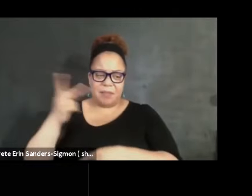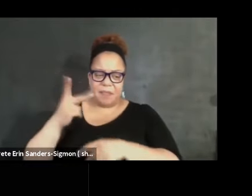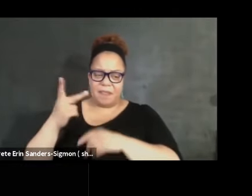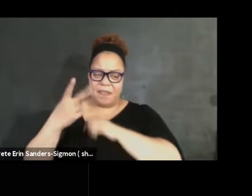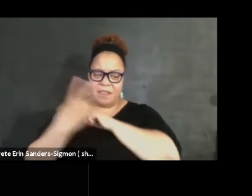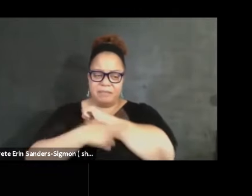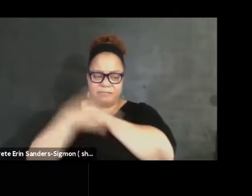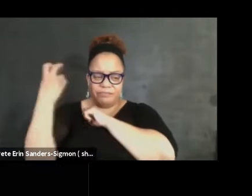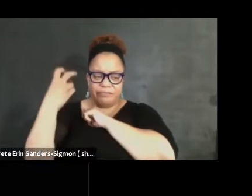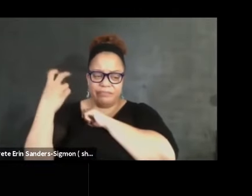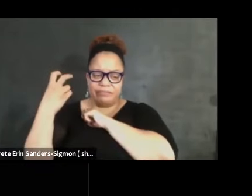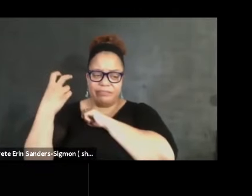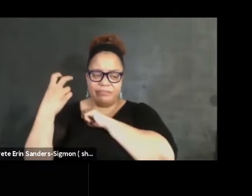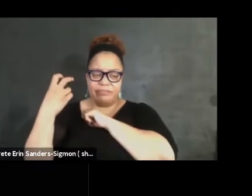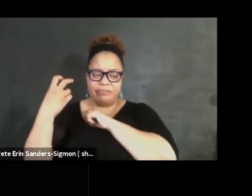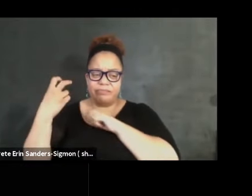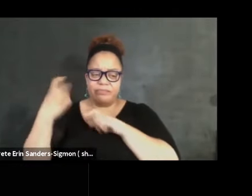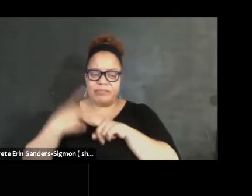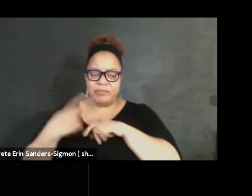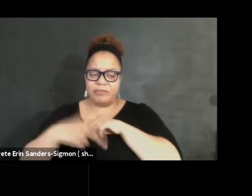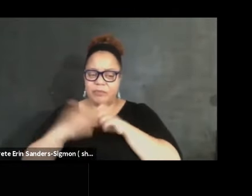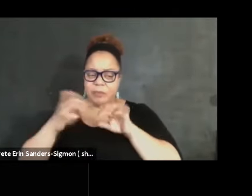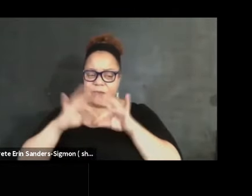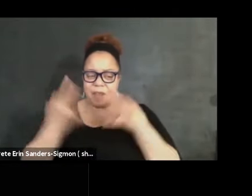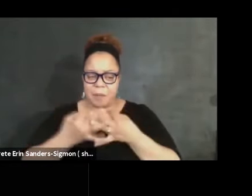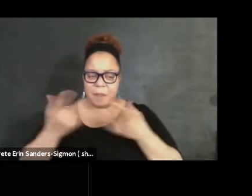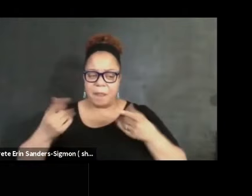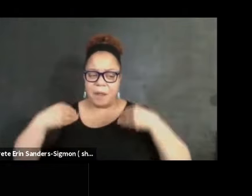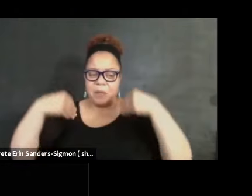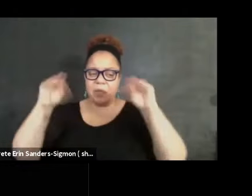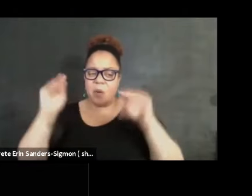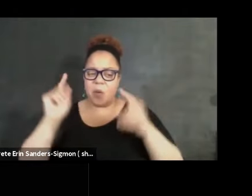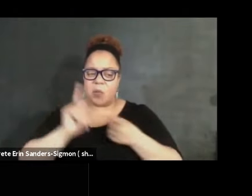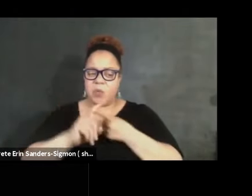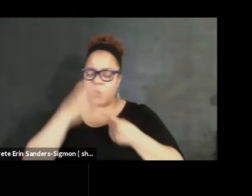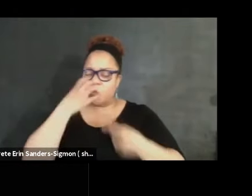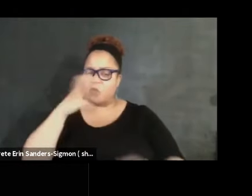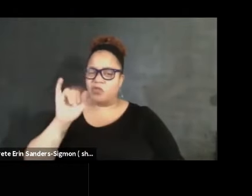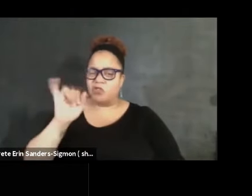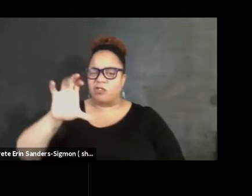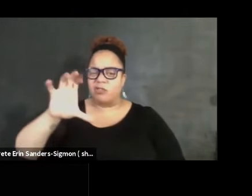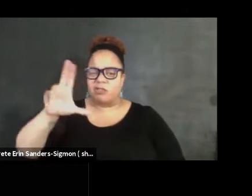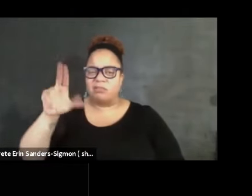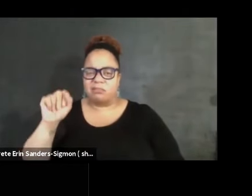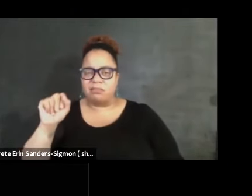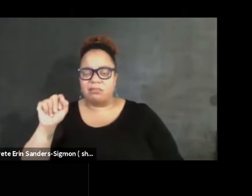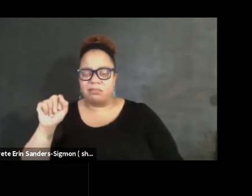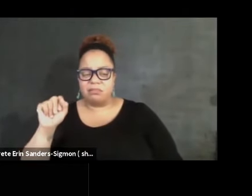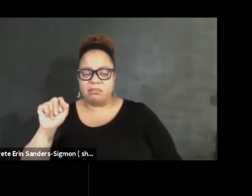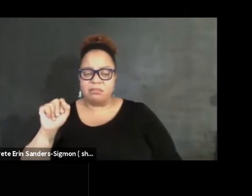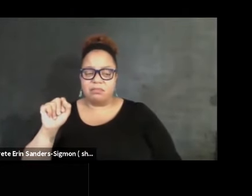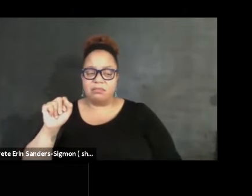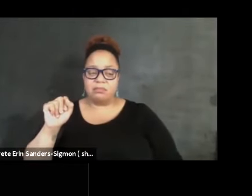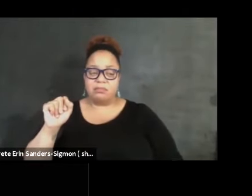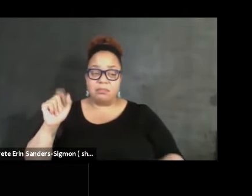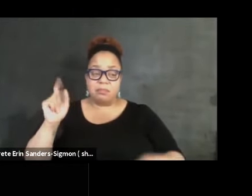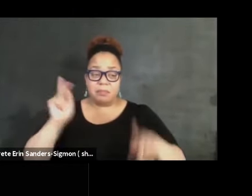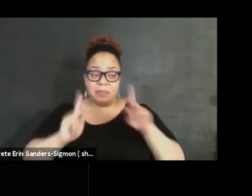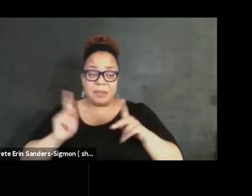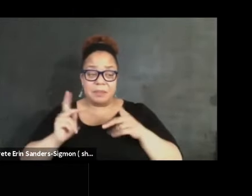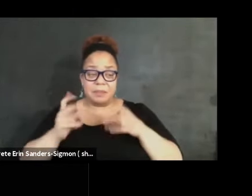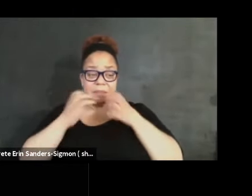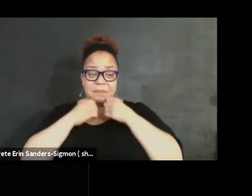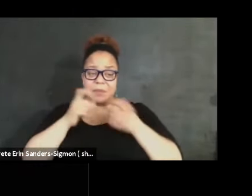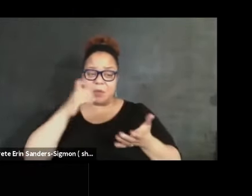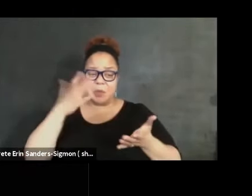circus. At 10 months old, instead of being displayed for their adorable manner, they were deemed freaks of nature. They mastered the art of trapeze,